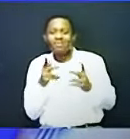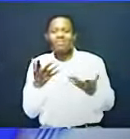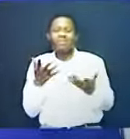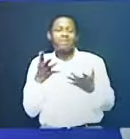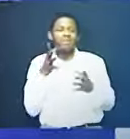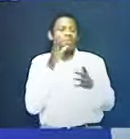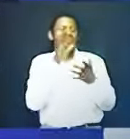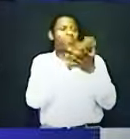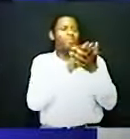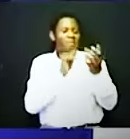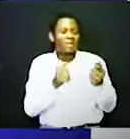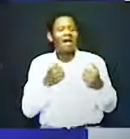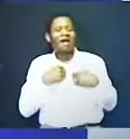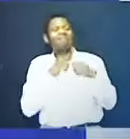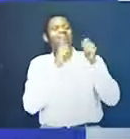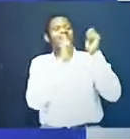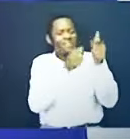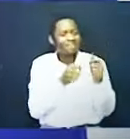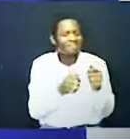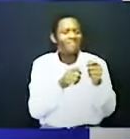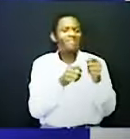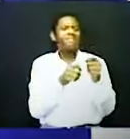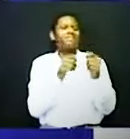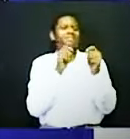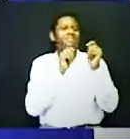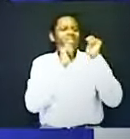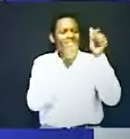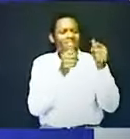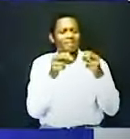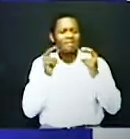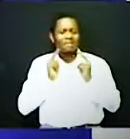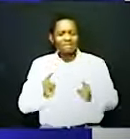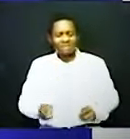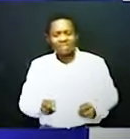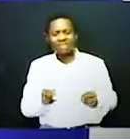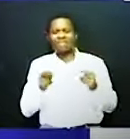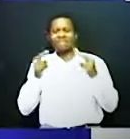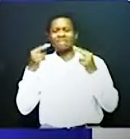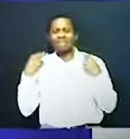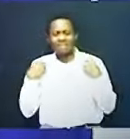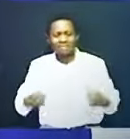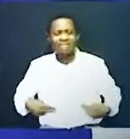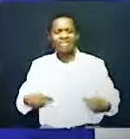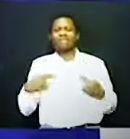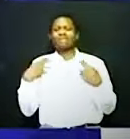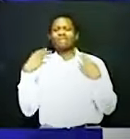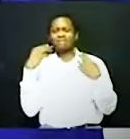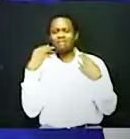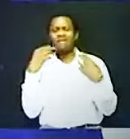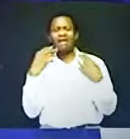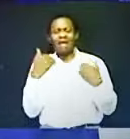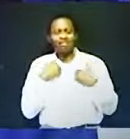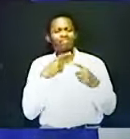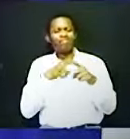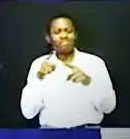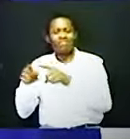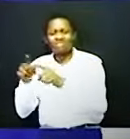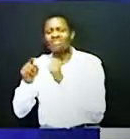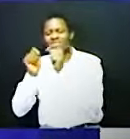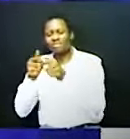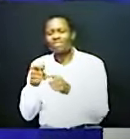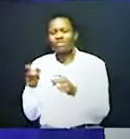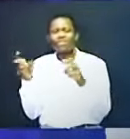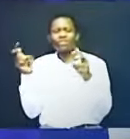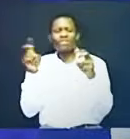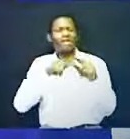they have the gift of healing, and sometimes they cause too much problems in their church.